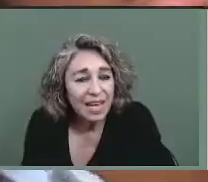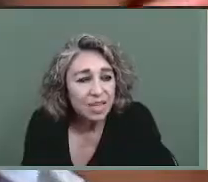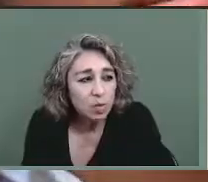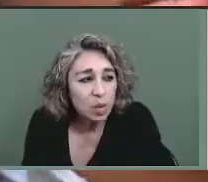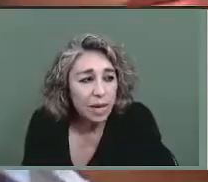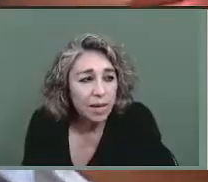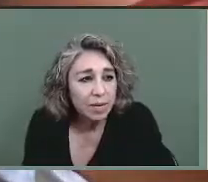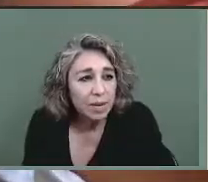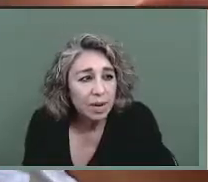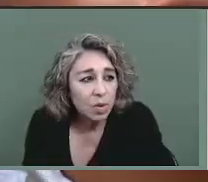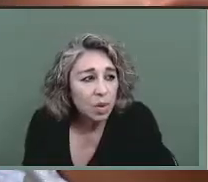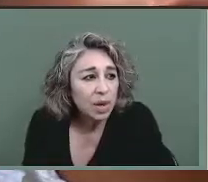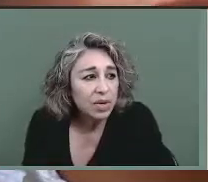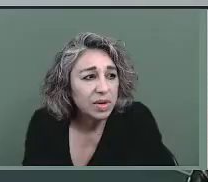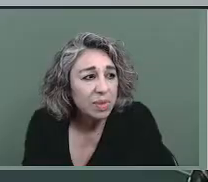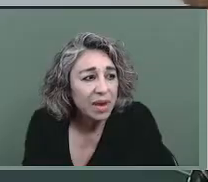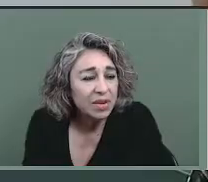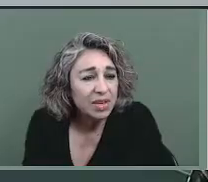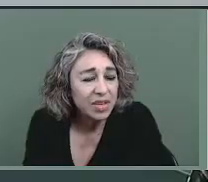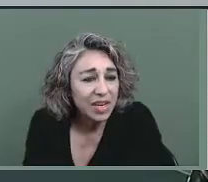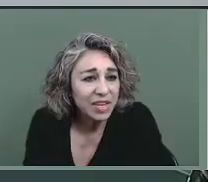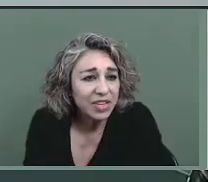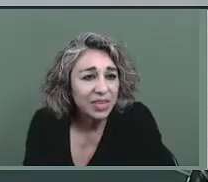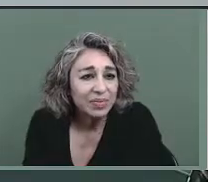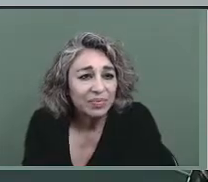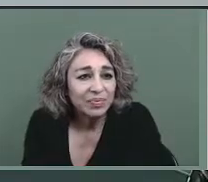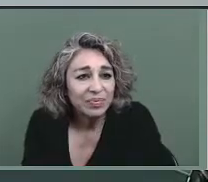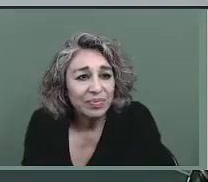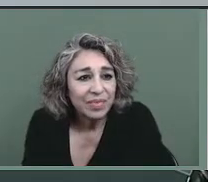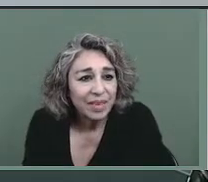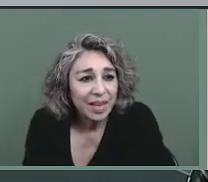And that is why we're going to better education.